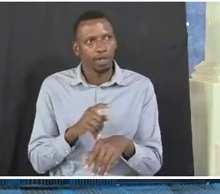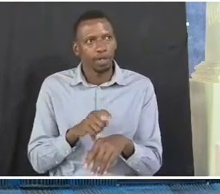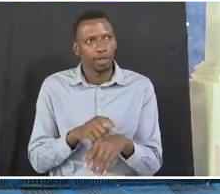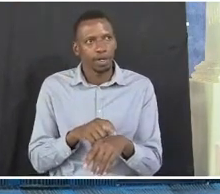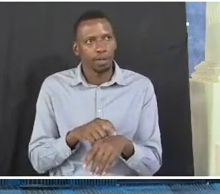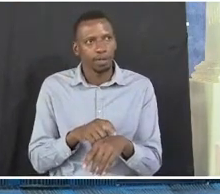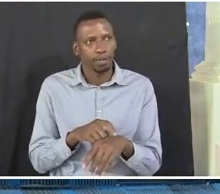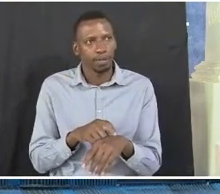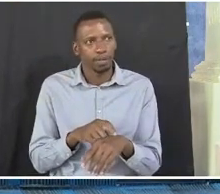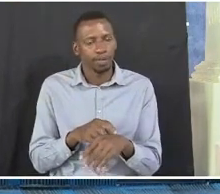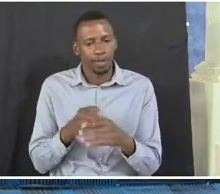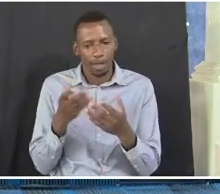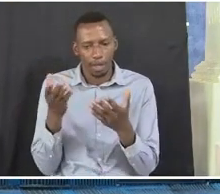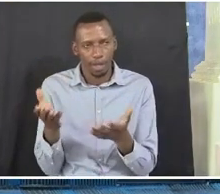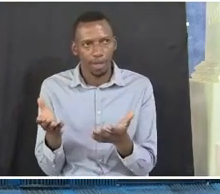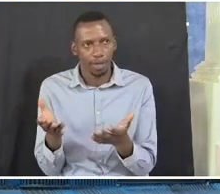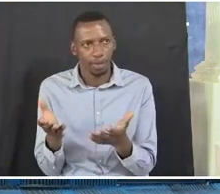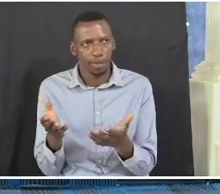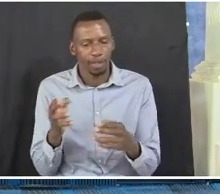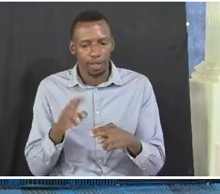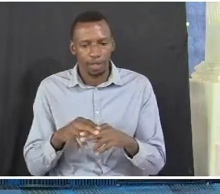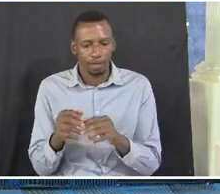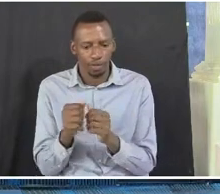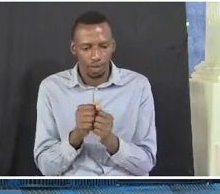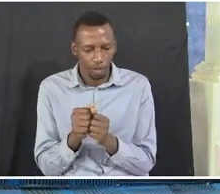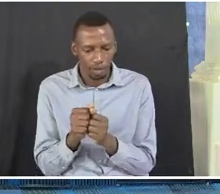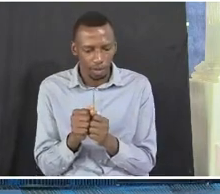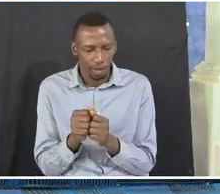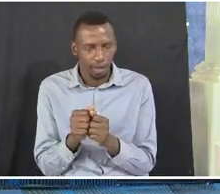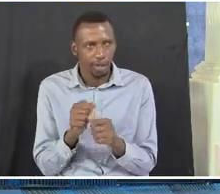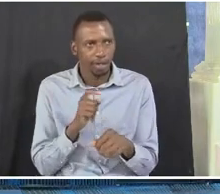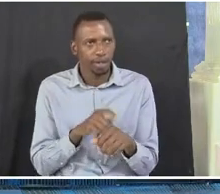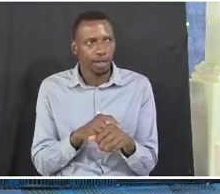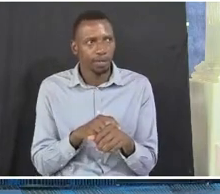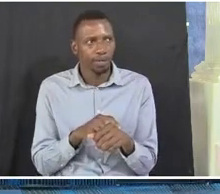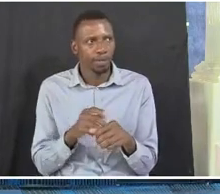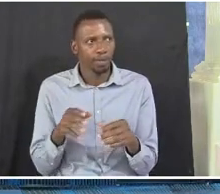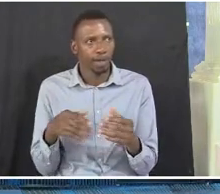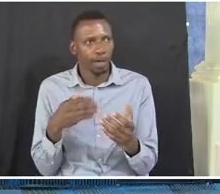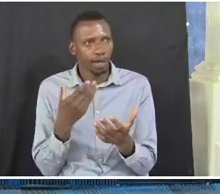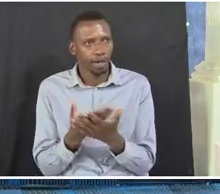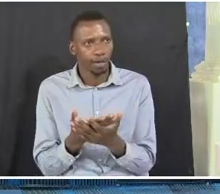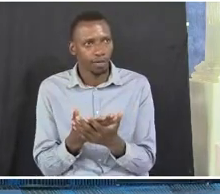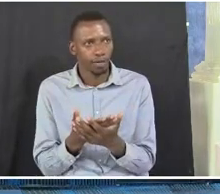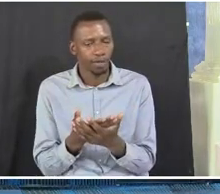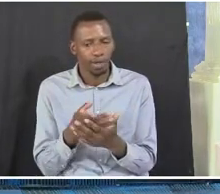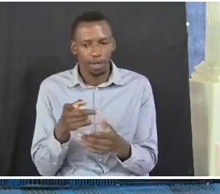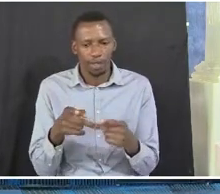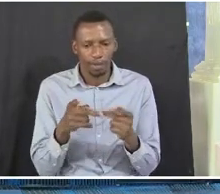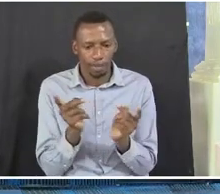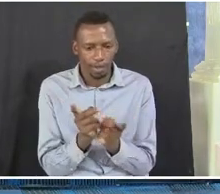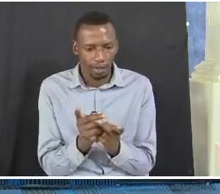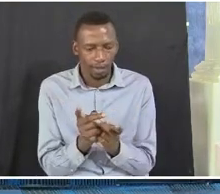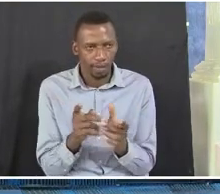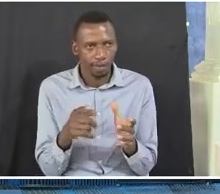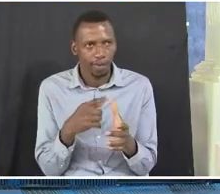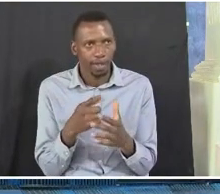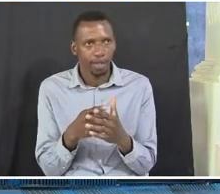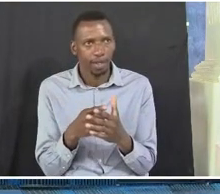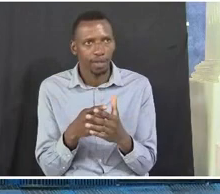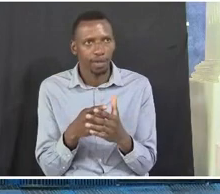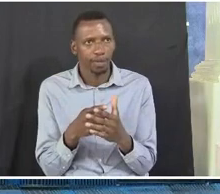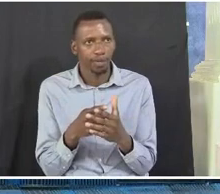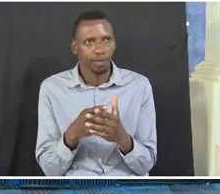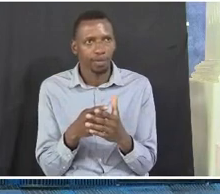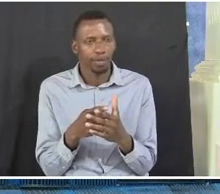chatting inside the car, probably they were sitting together, when they reach this place, Mutitwande, and they are resting out